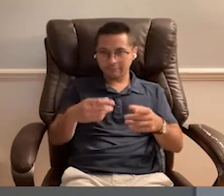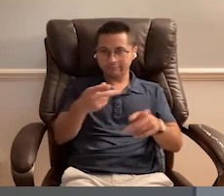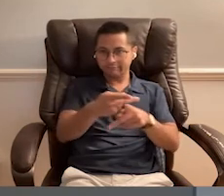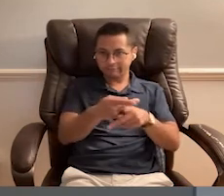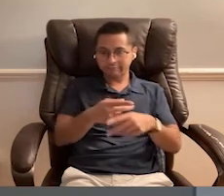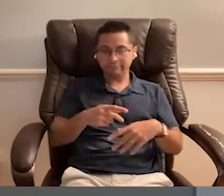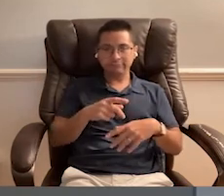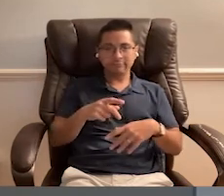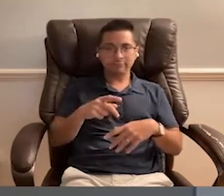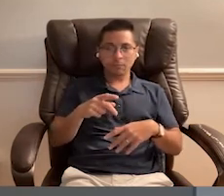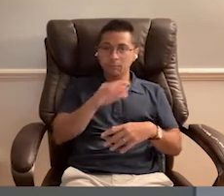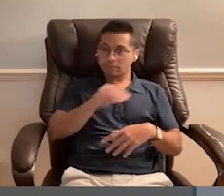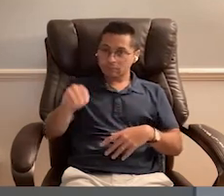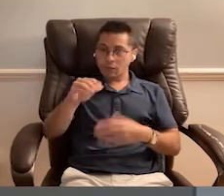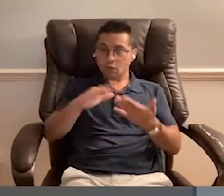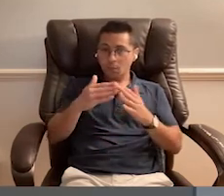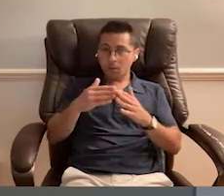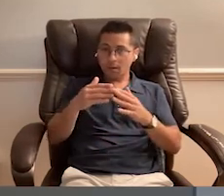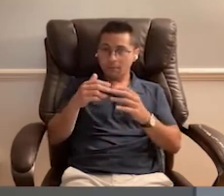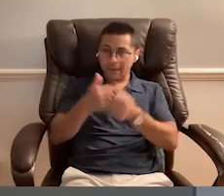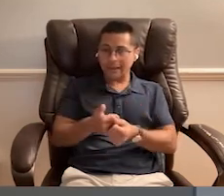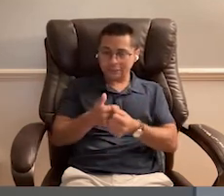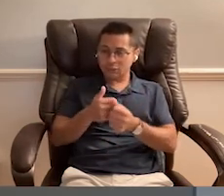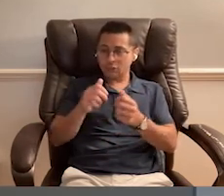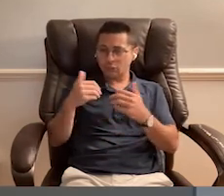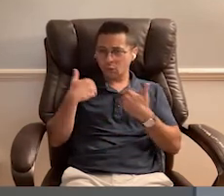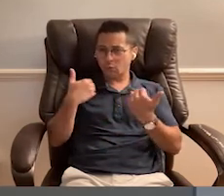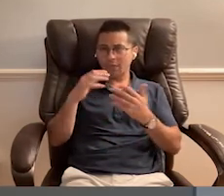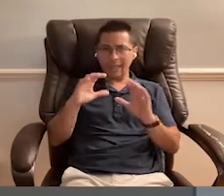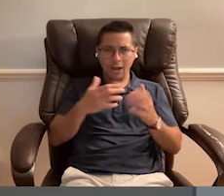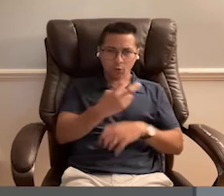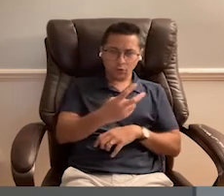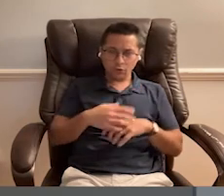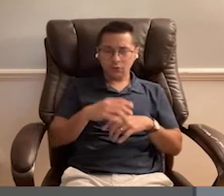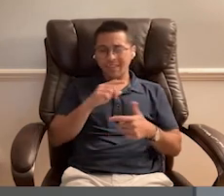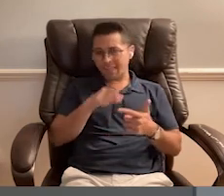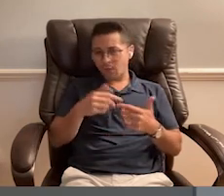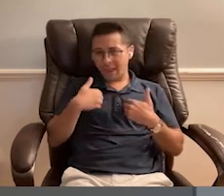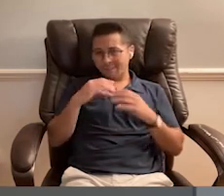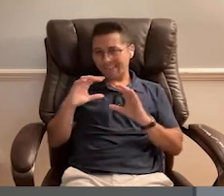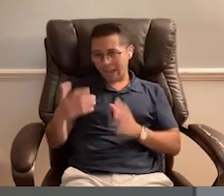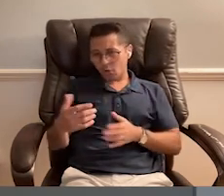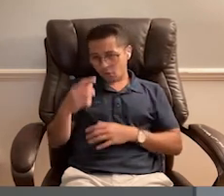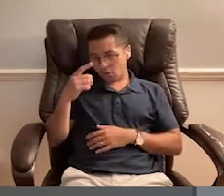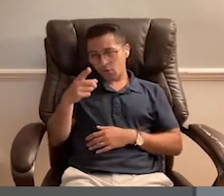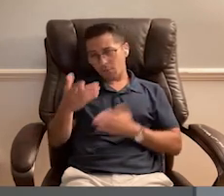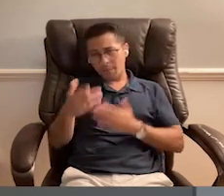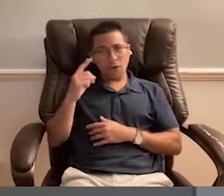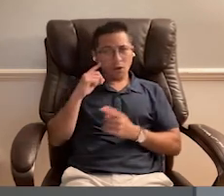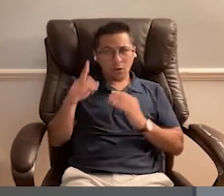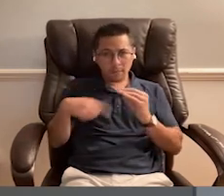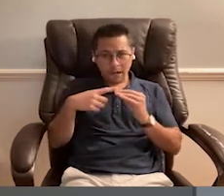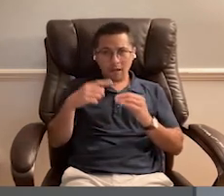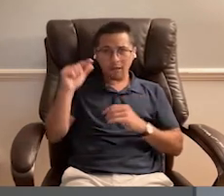caregiver unable to give care, okay, we enroll those folks, then the community-based care youth, which is category 2 that I just described.